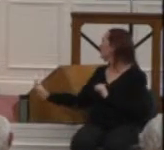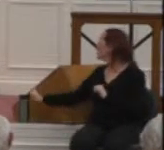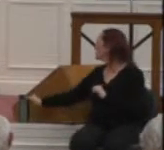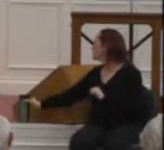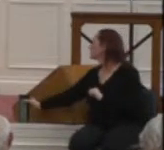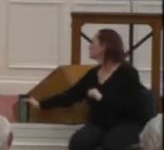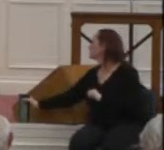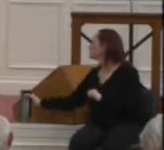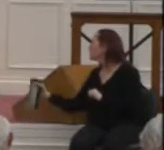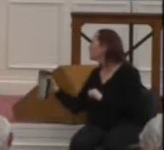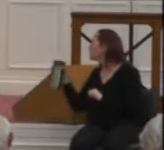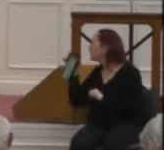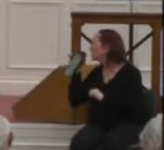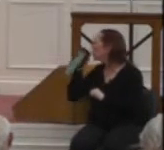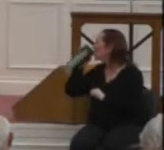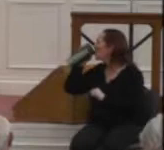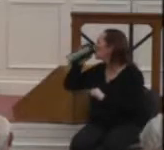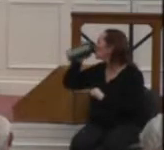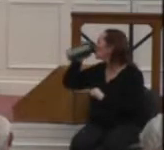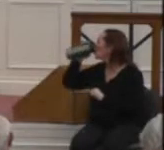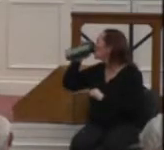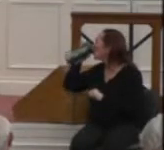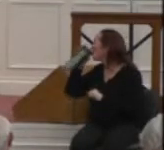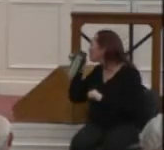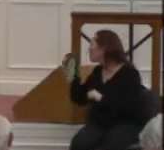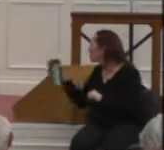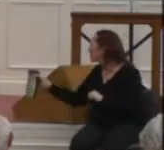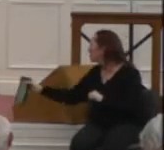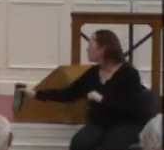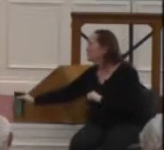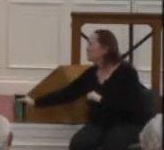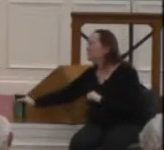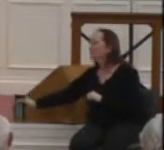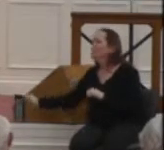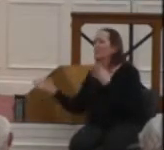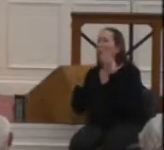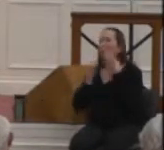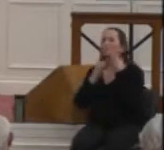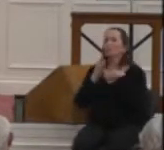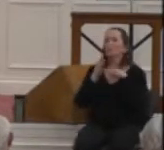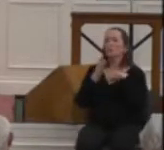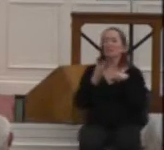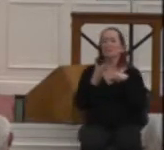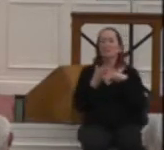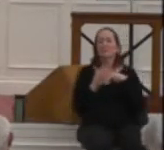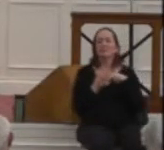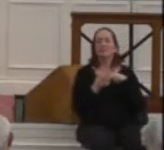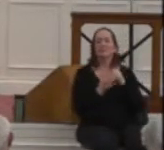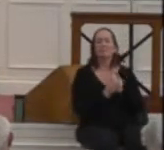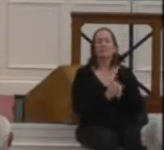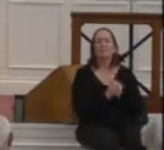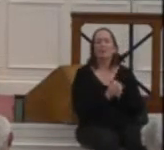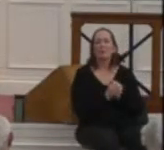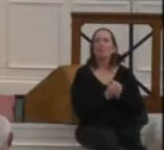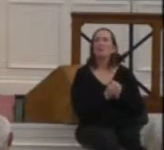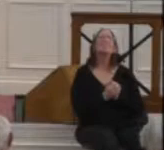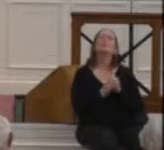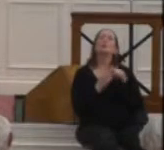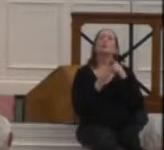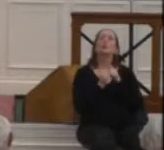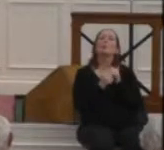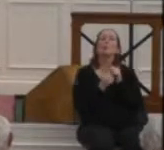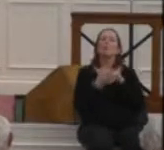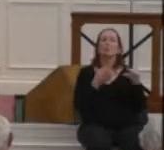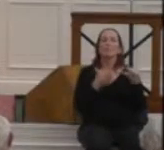I want to read this passage of Scripture. Two short passages here that I want you to follow along, if you would. Let's begin with